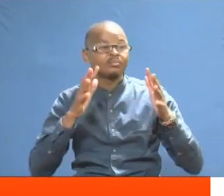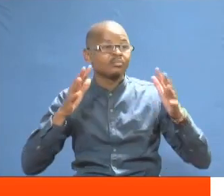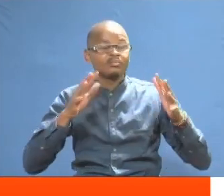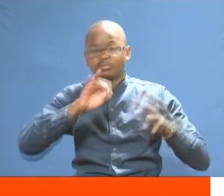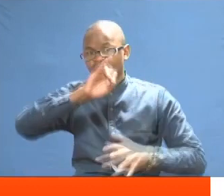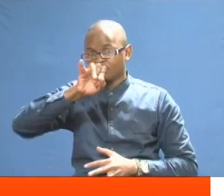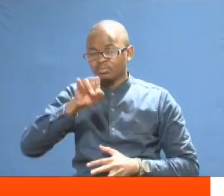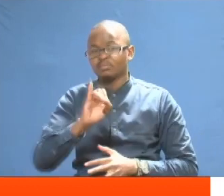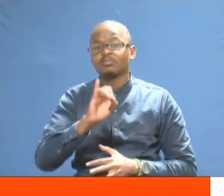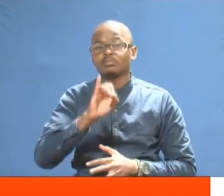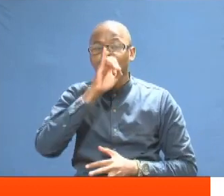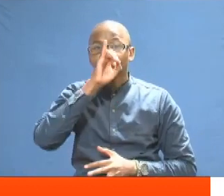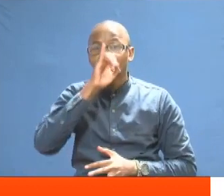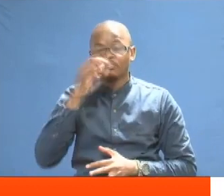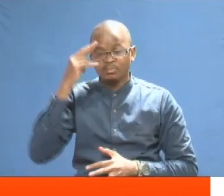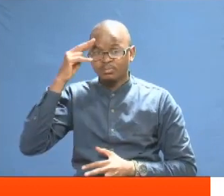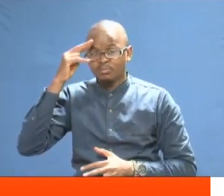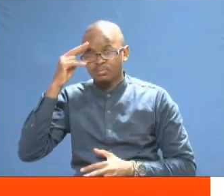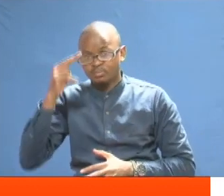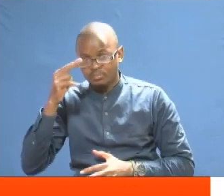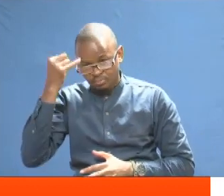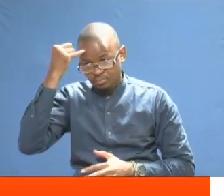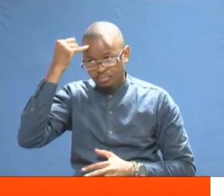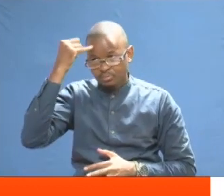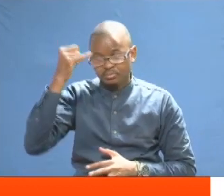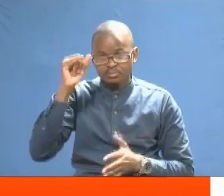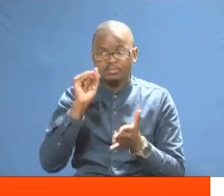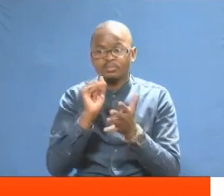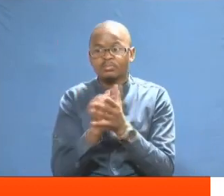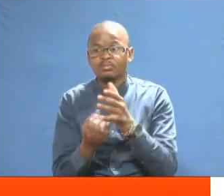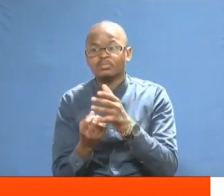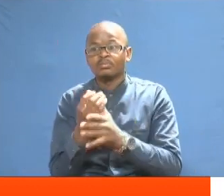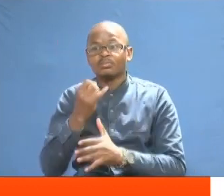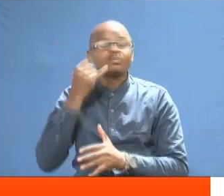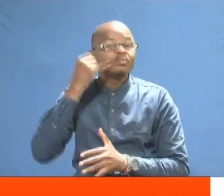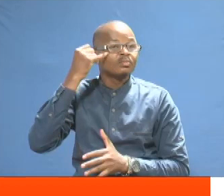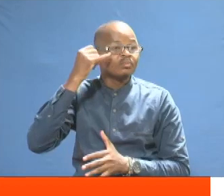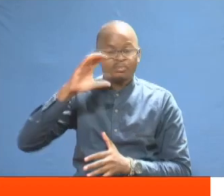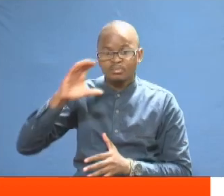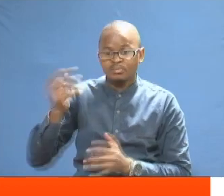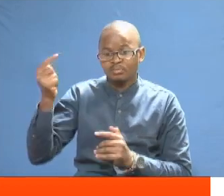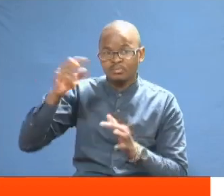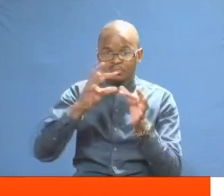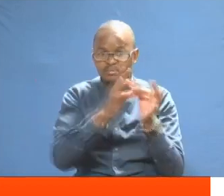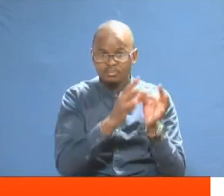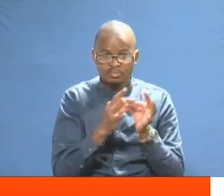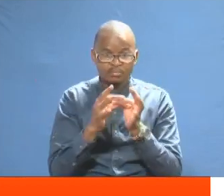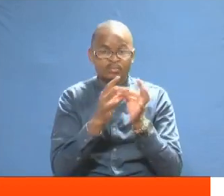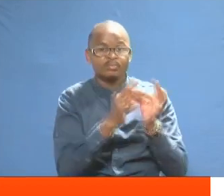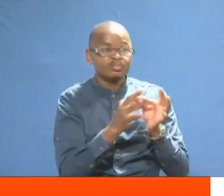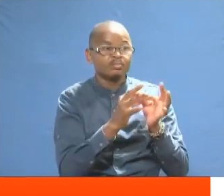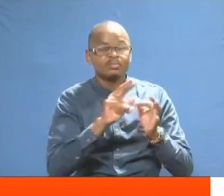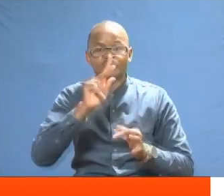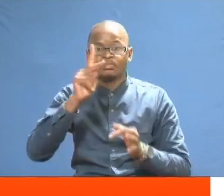called Jubilee, if you look at the ideals and ideas that was launched in Nakuru County, was to bring a united Kenya and